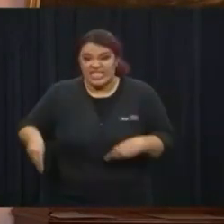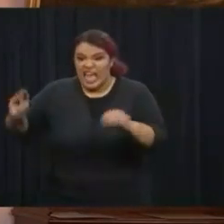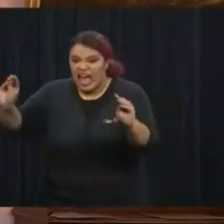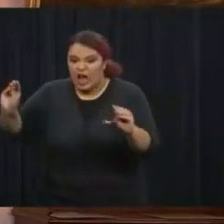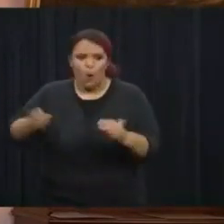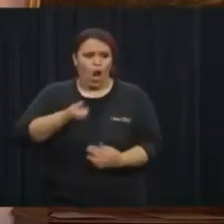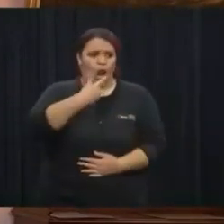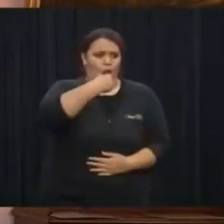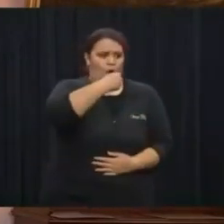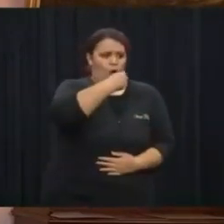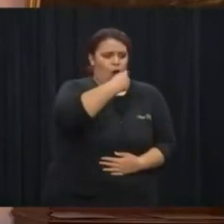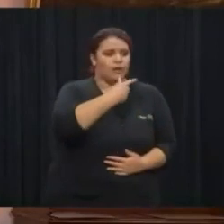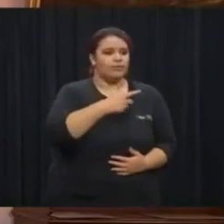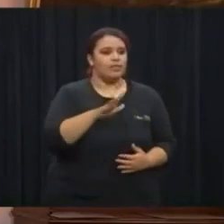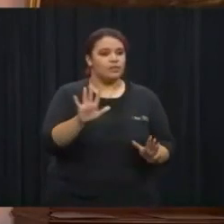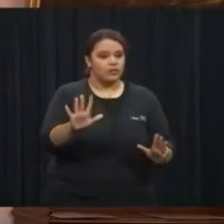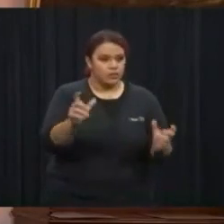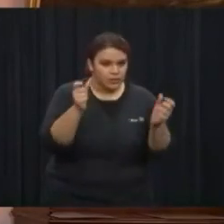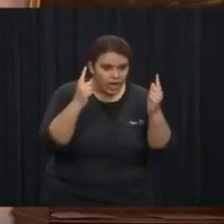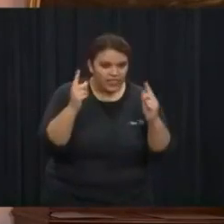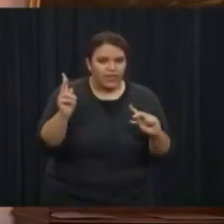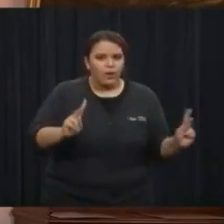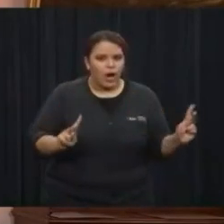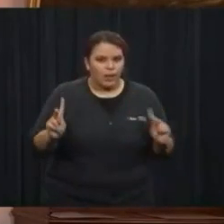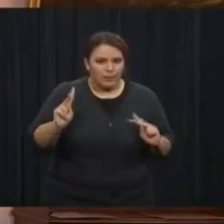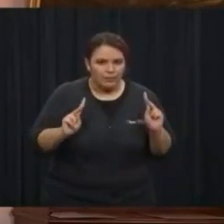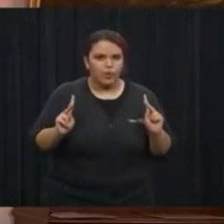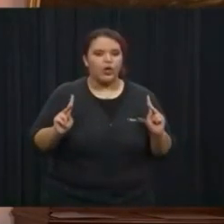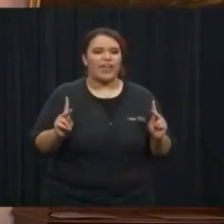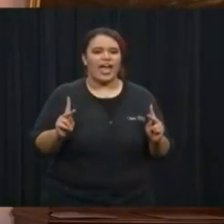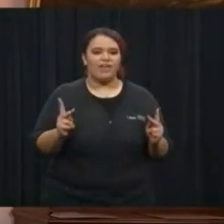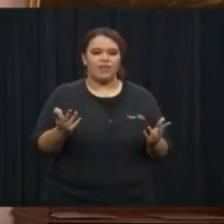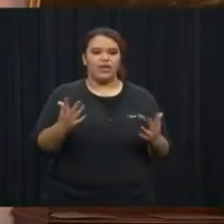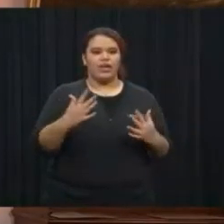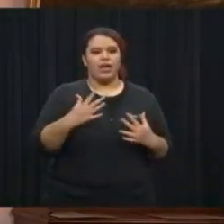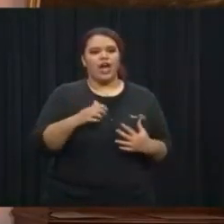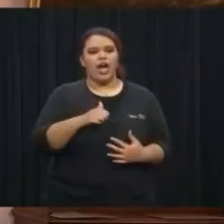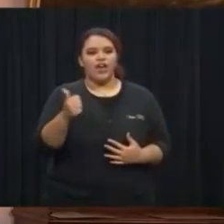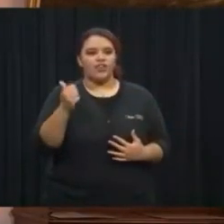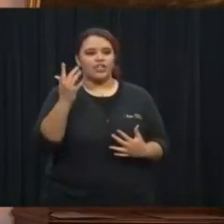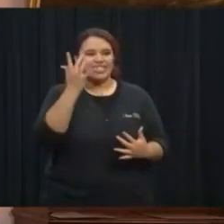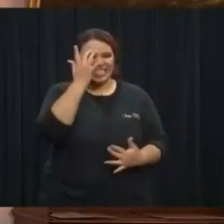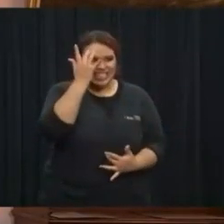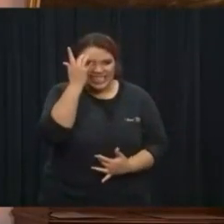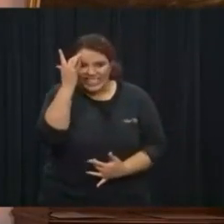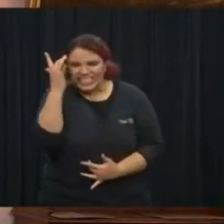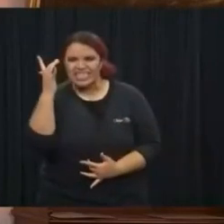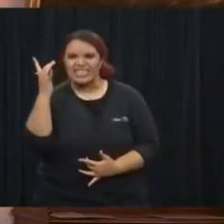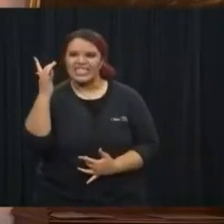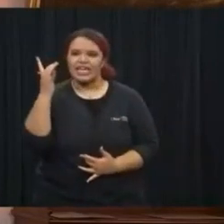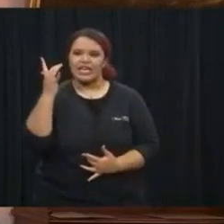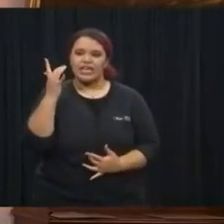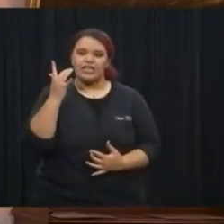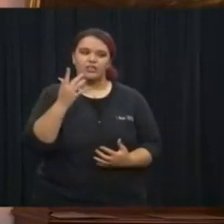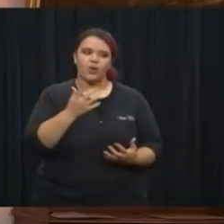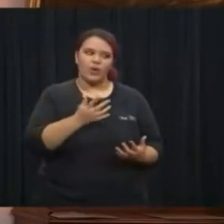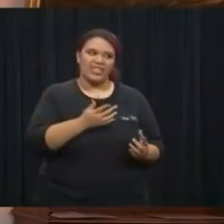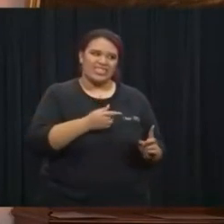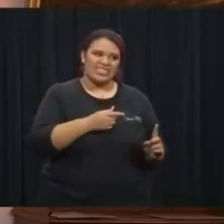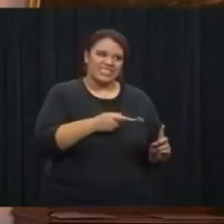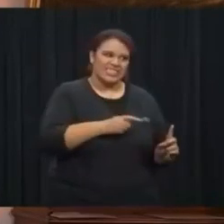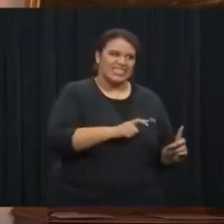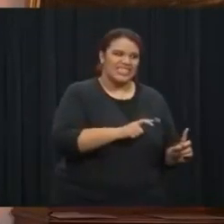As Dr. Fauci said, this is an experimental, compassionate use of this drug because, of course, in the